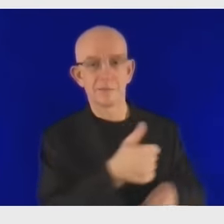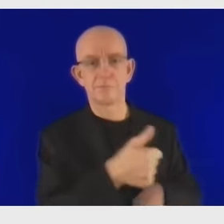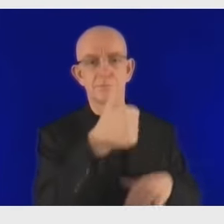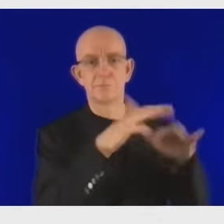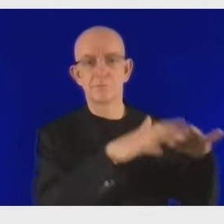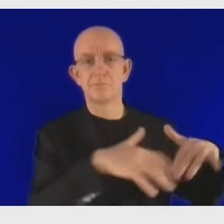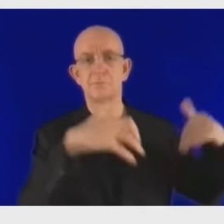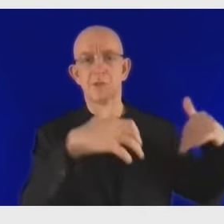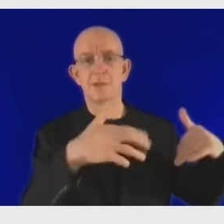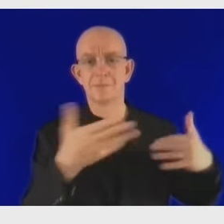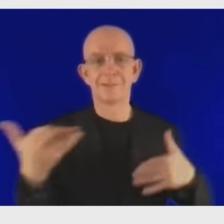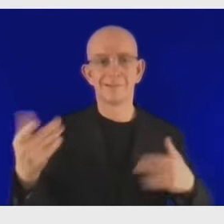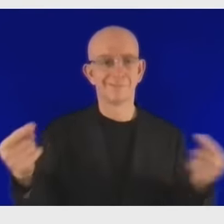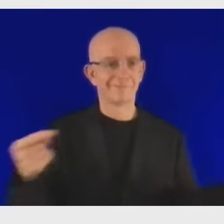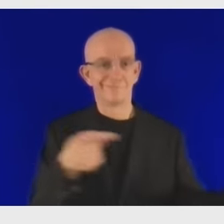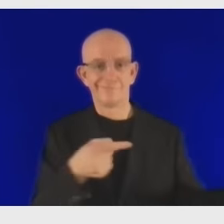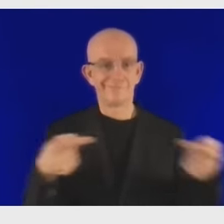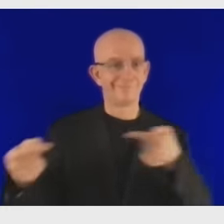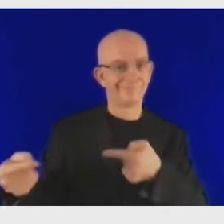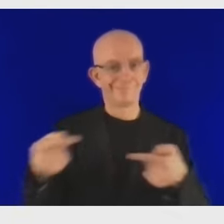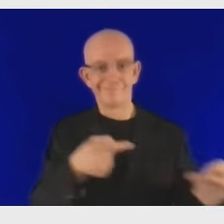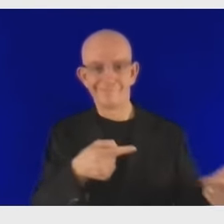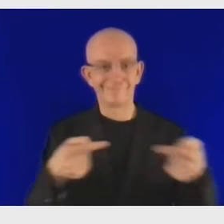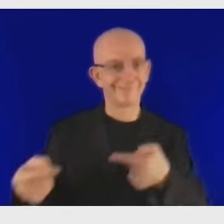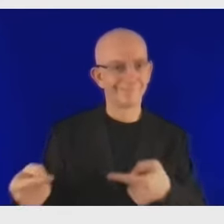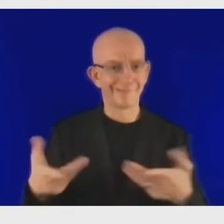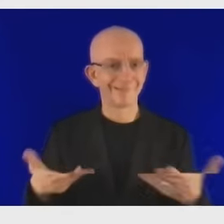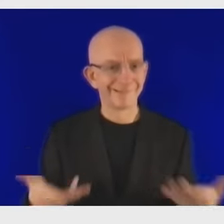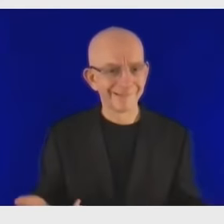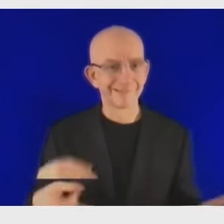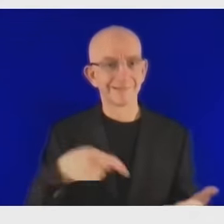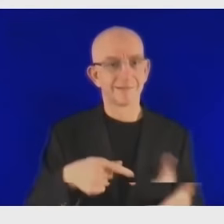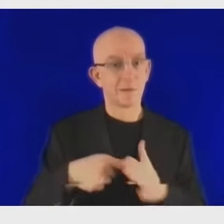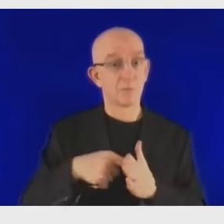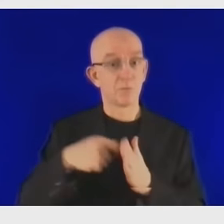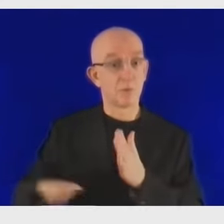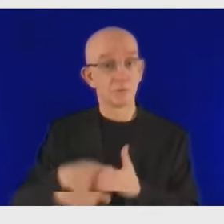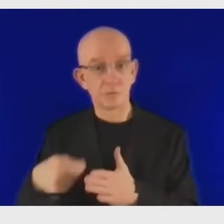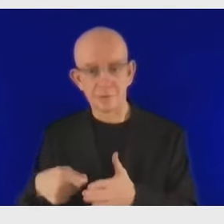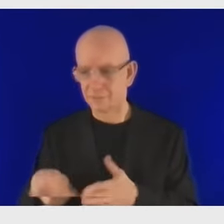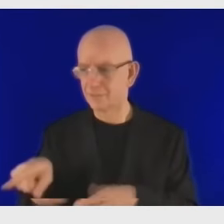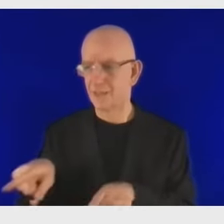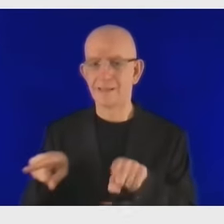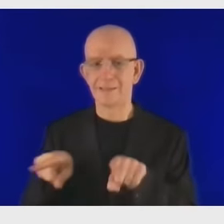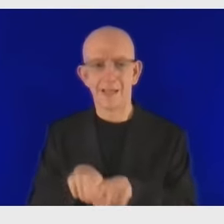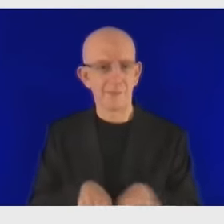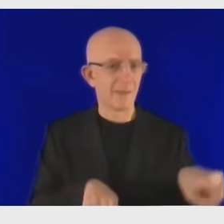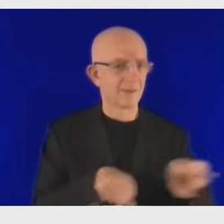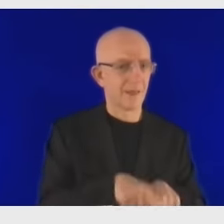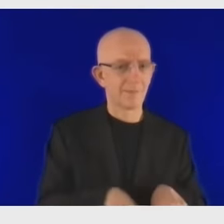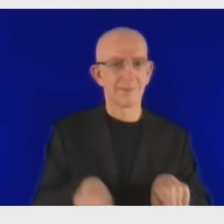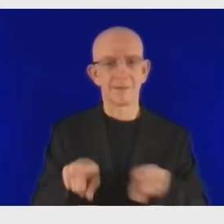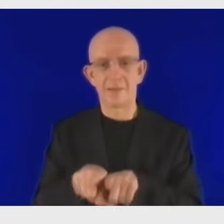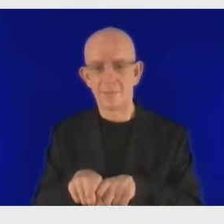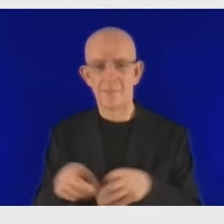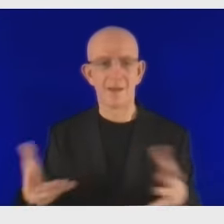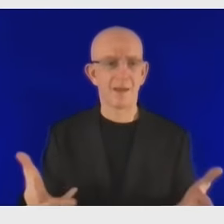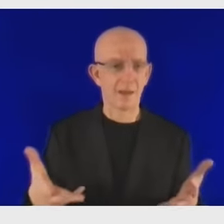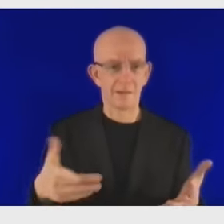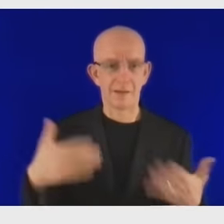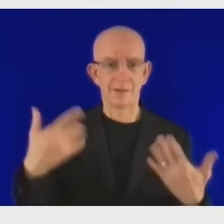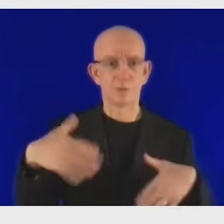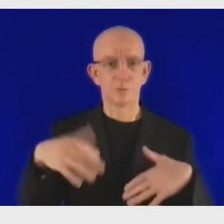vulnerable communities miss out on. Ultimately, the funding would go to mitigation and